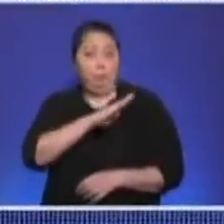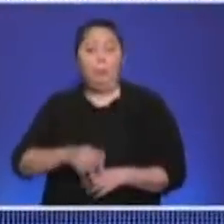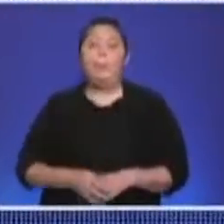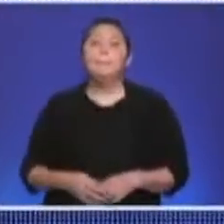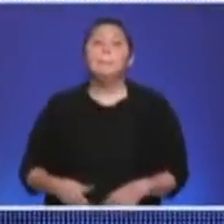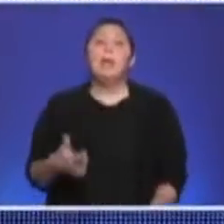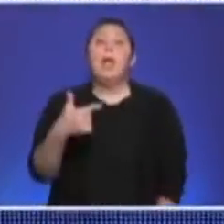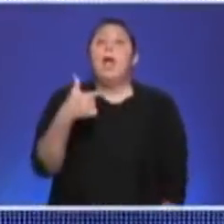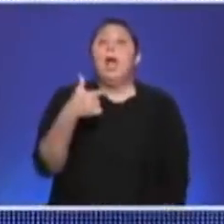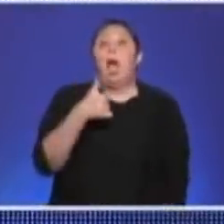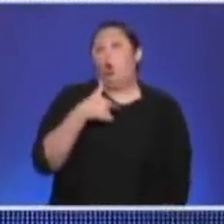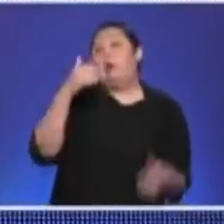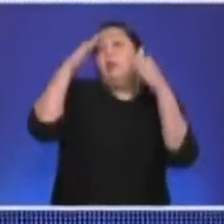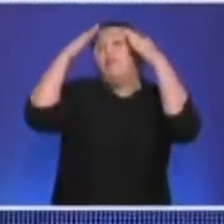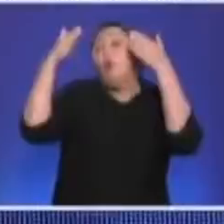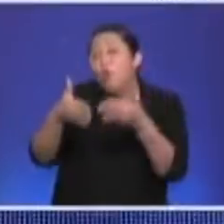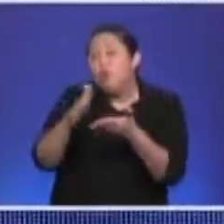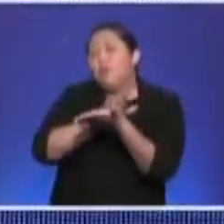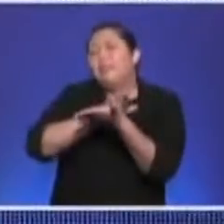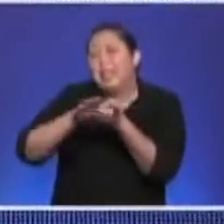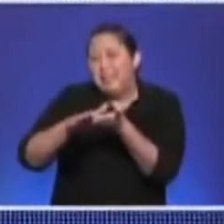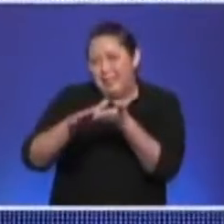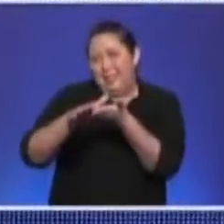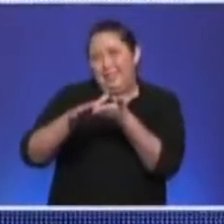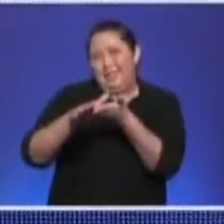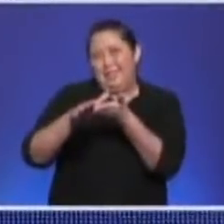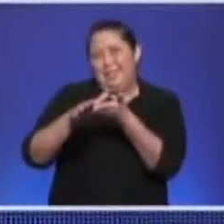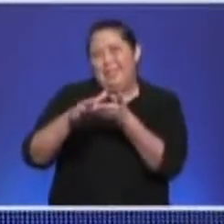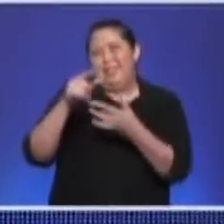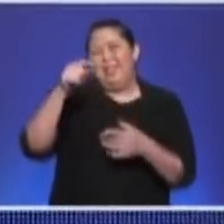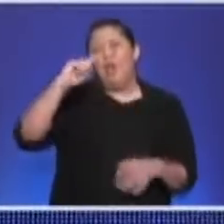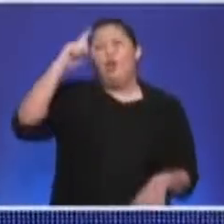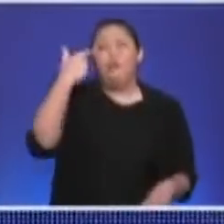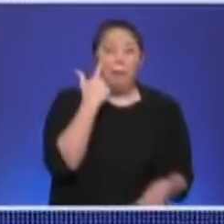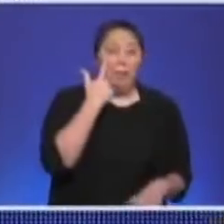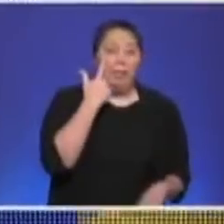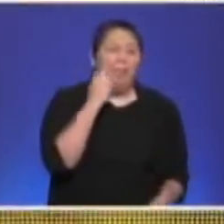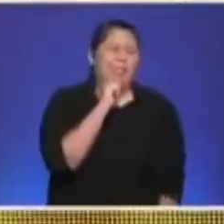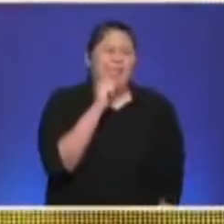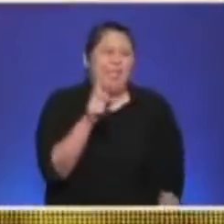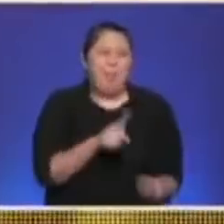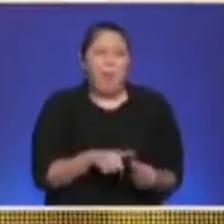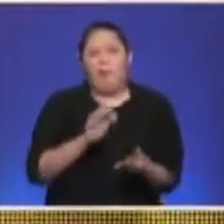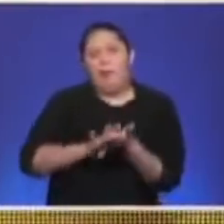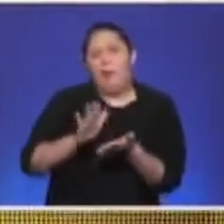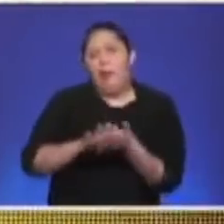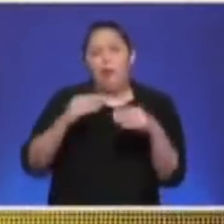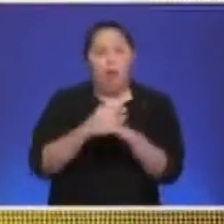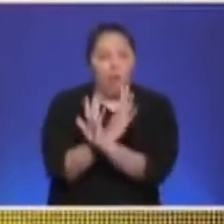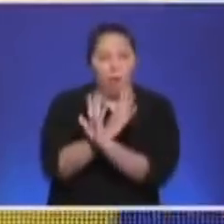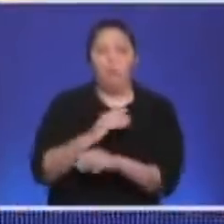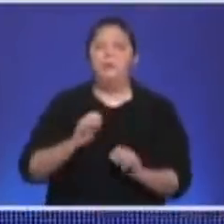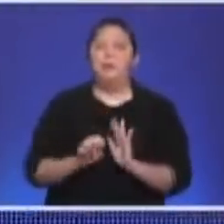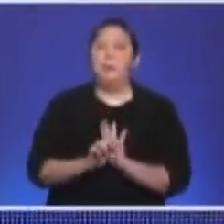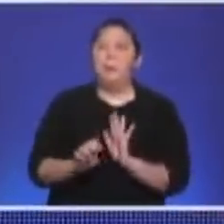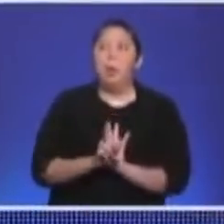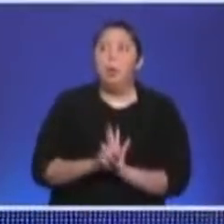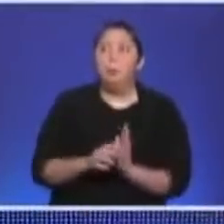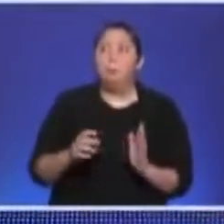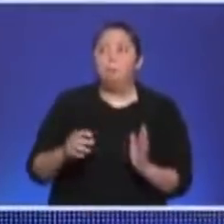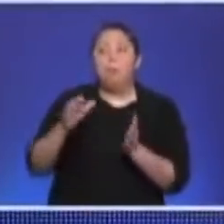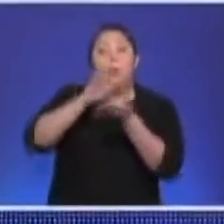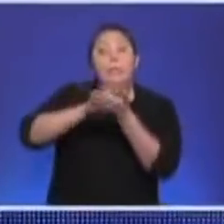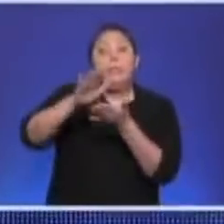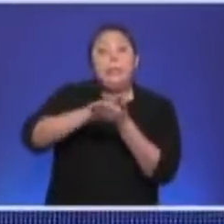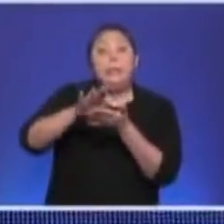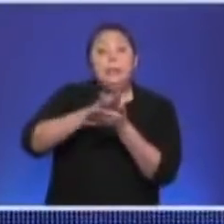cleaning up Davao. For instance, yung 36.8 Coastal Highway Road. 1 million